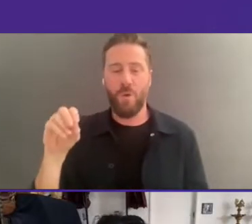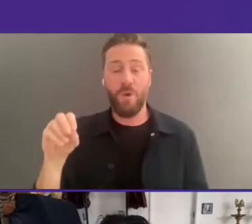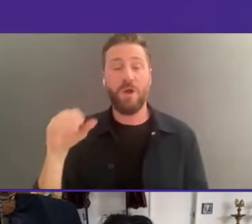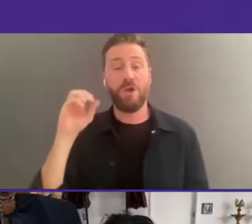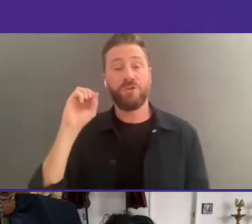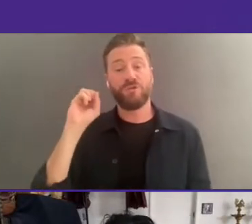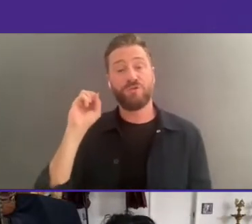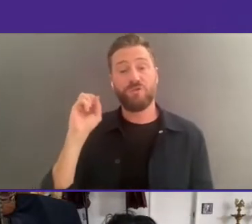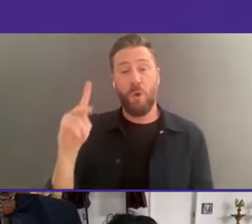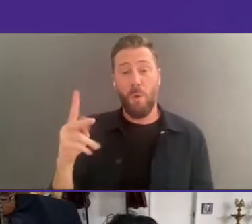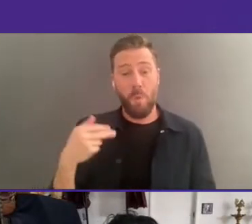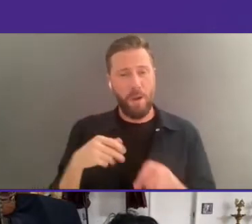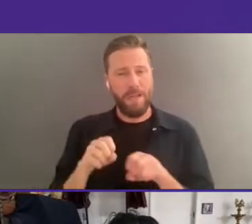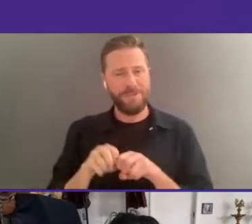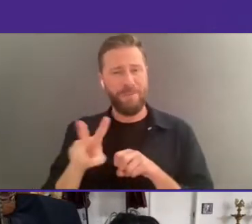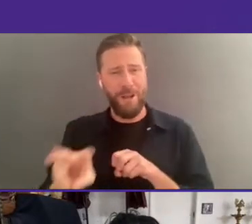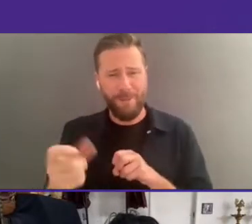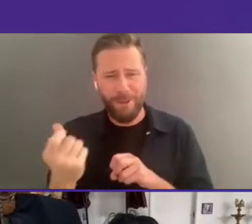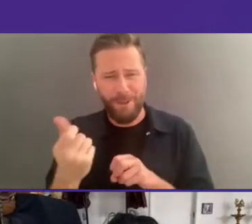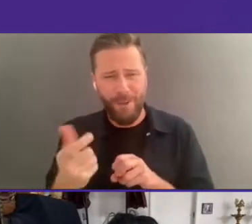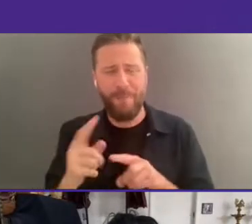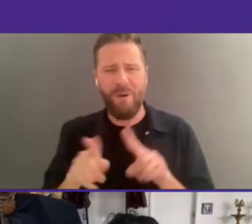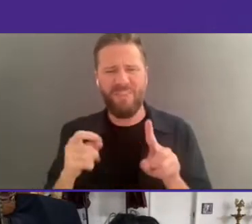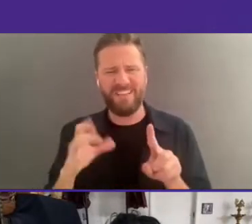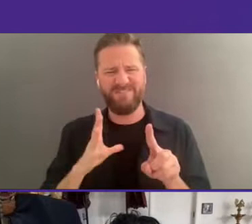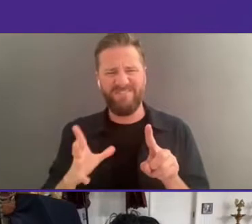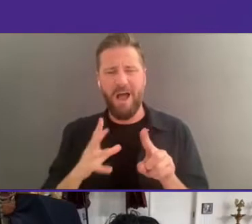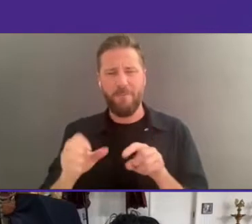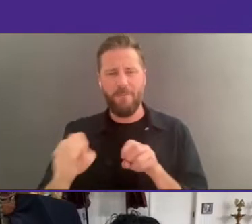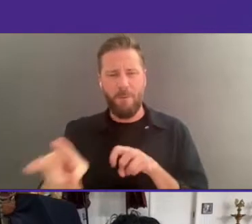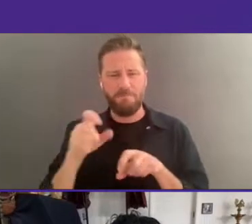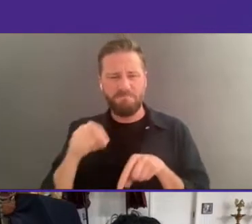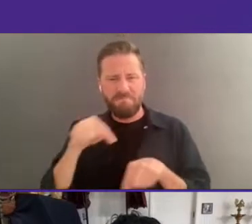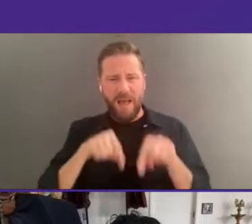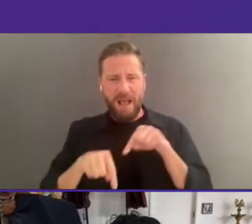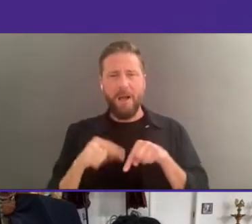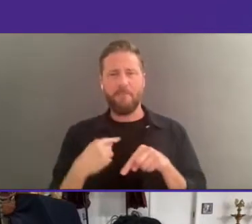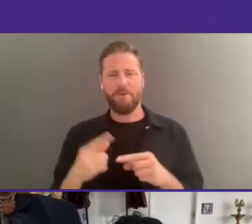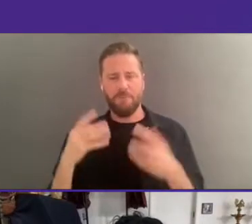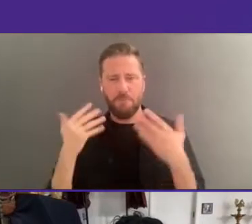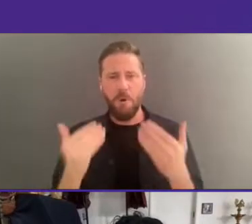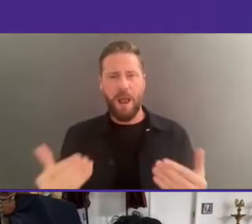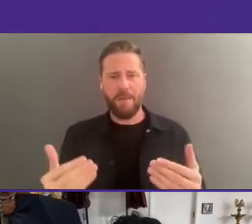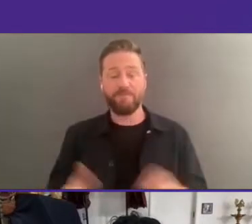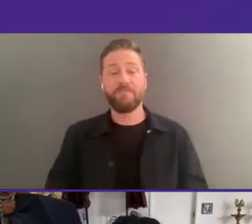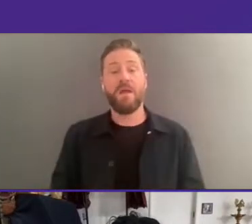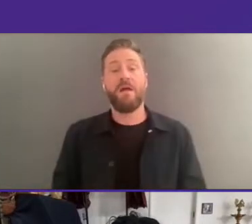we jumped the gun a little bit. That's okay. We're going to get right into this.